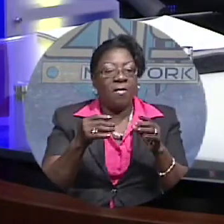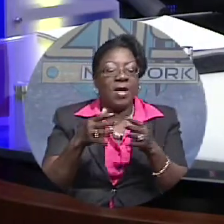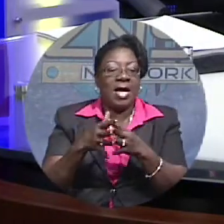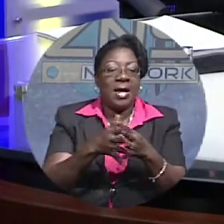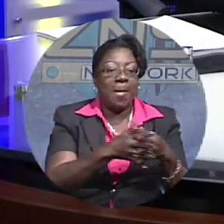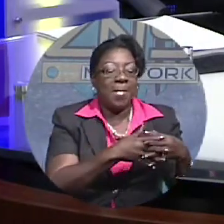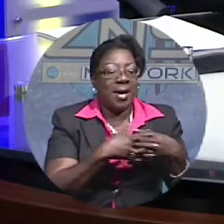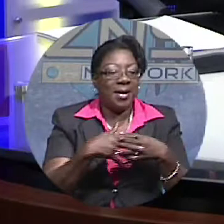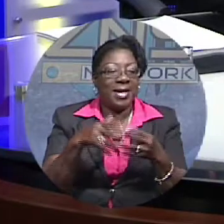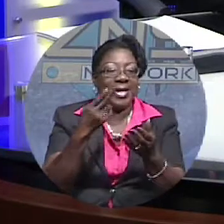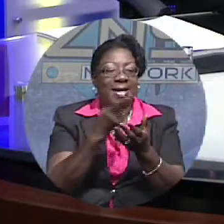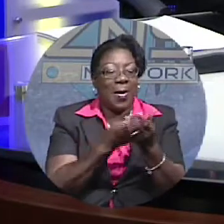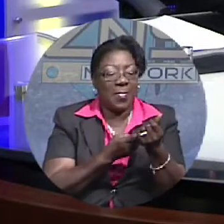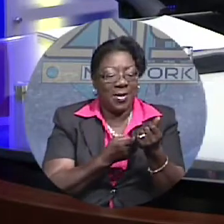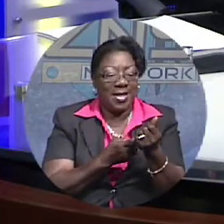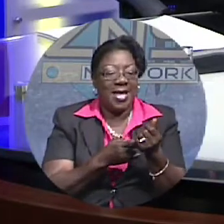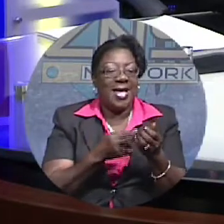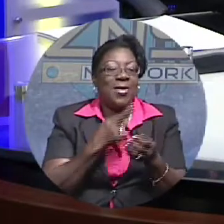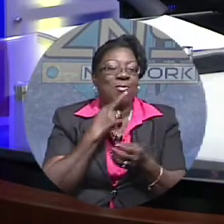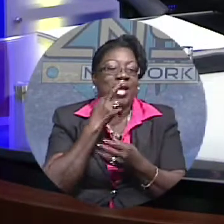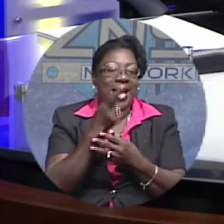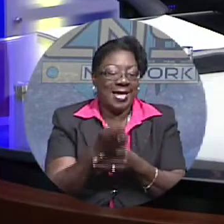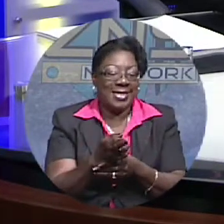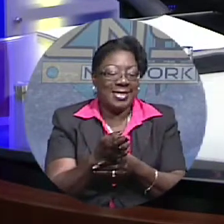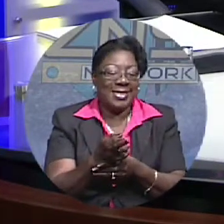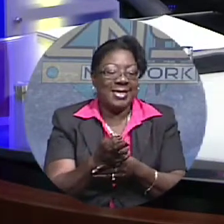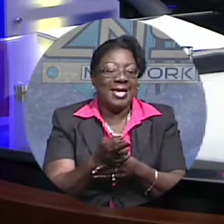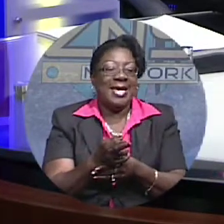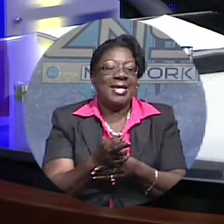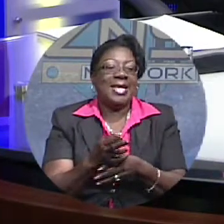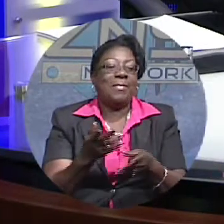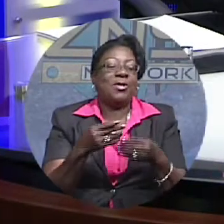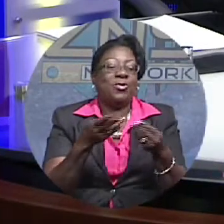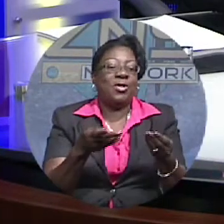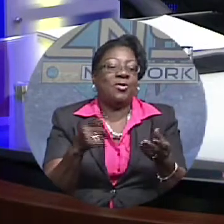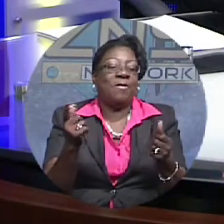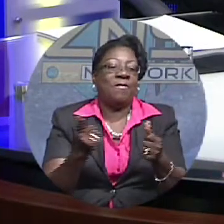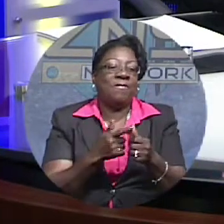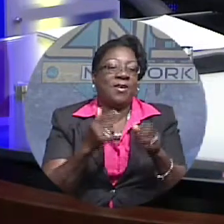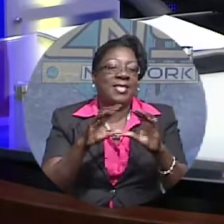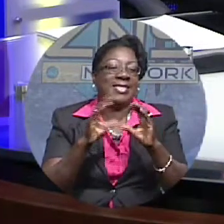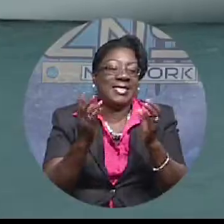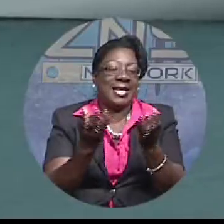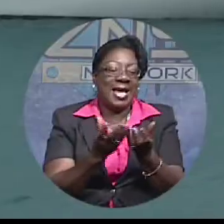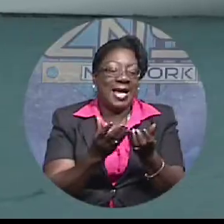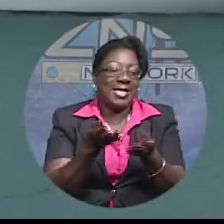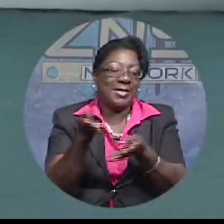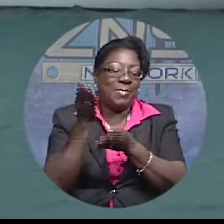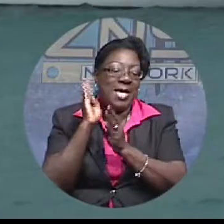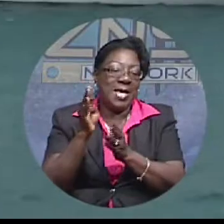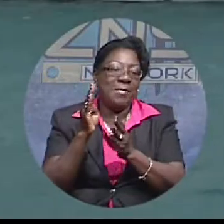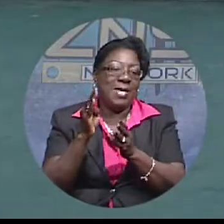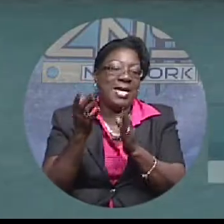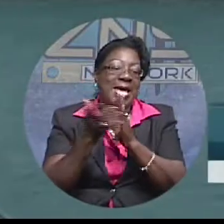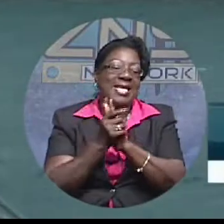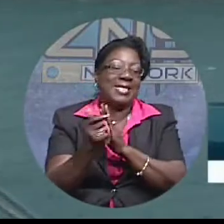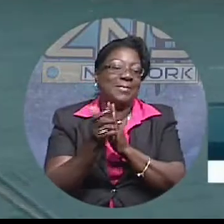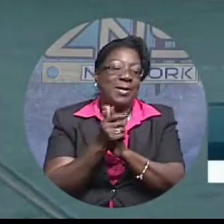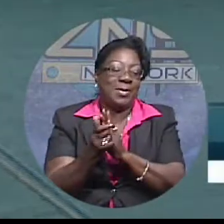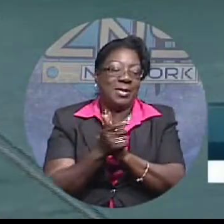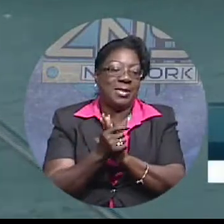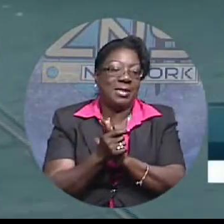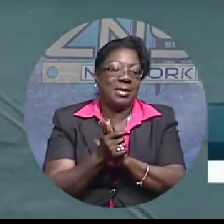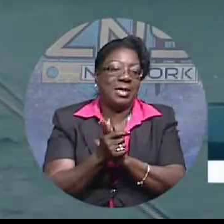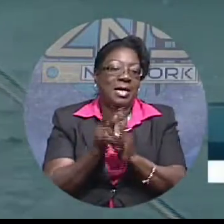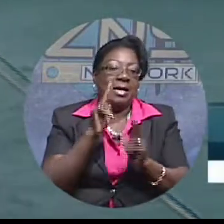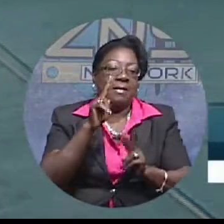Palmer reports on the duo who's being treated to a first-class Bahamian experience. Visitors Dave and Cindy Bozensky of